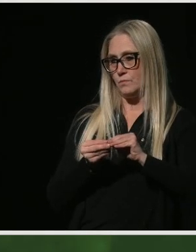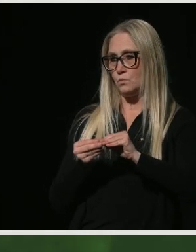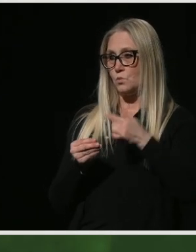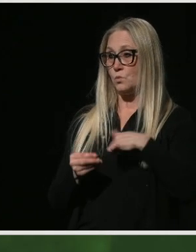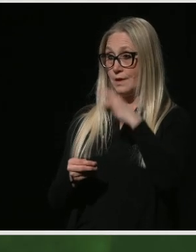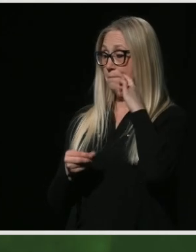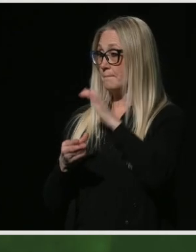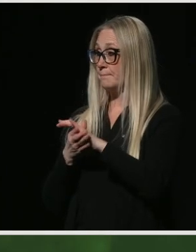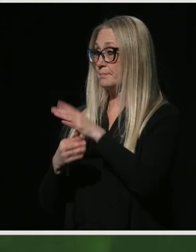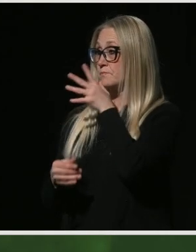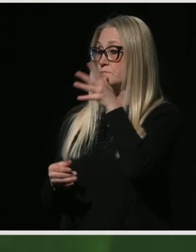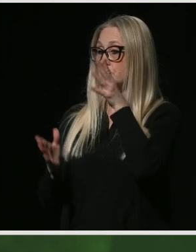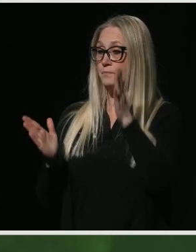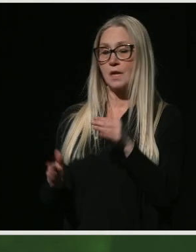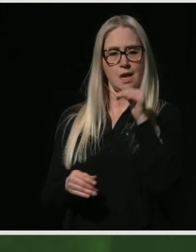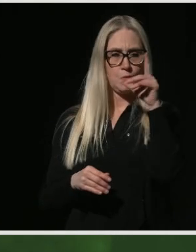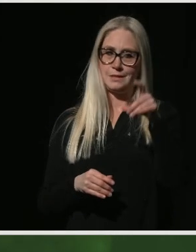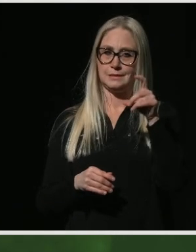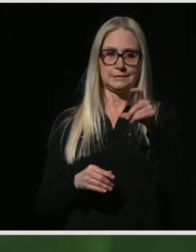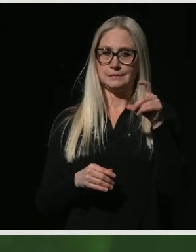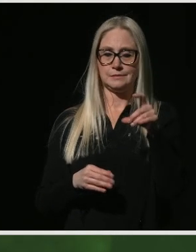farmers don't actually need more data.